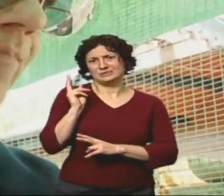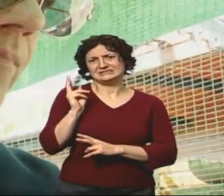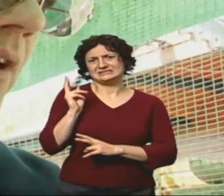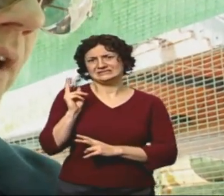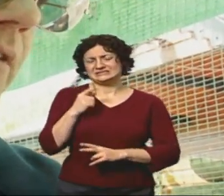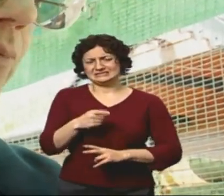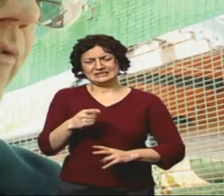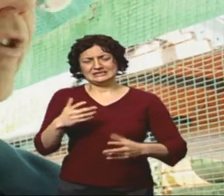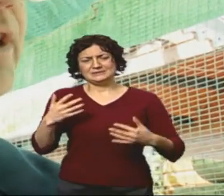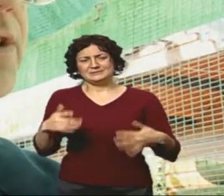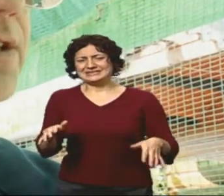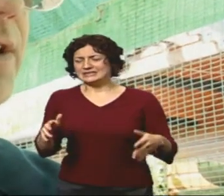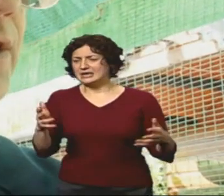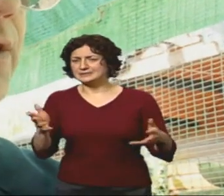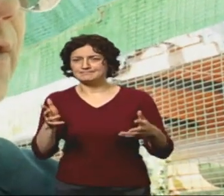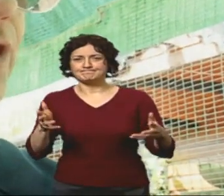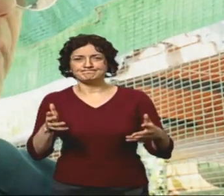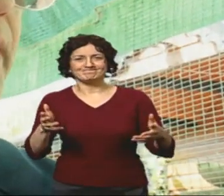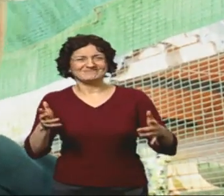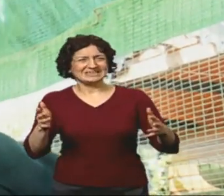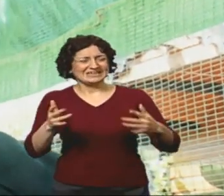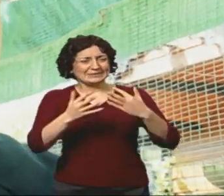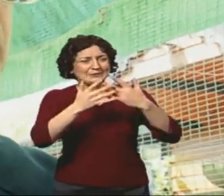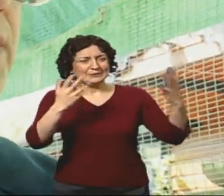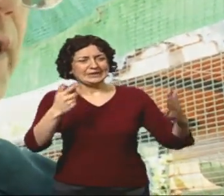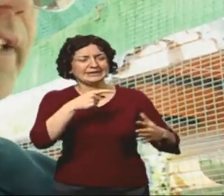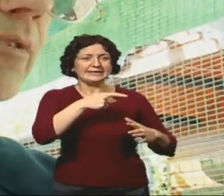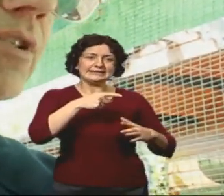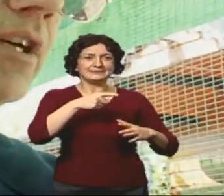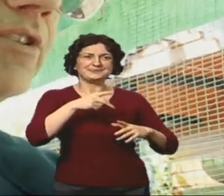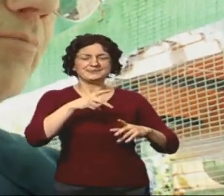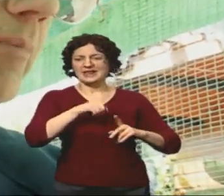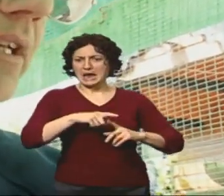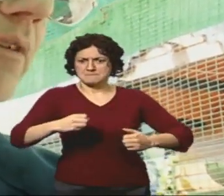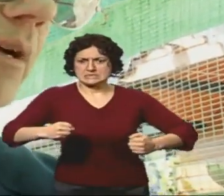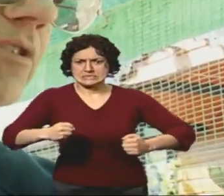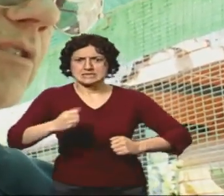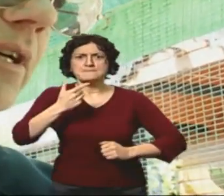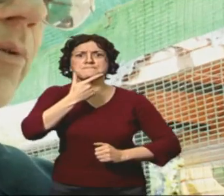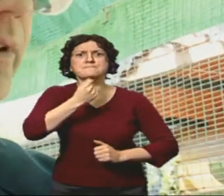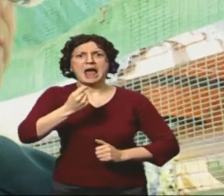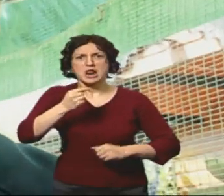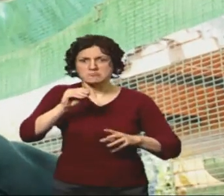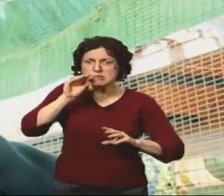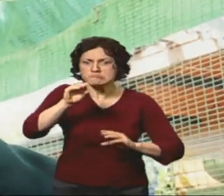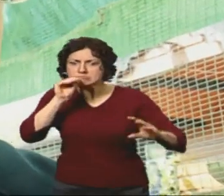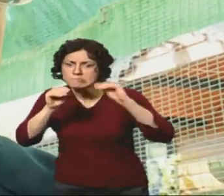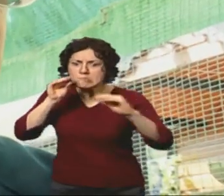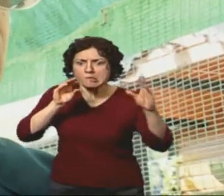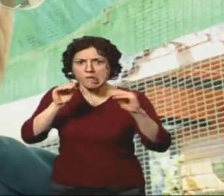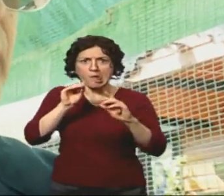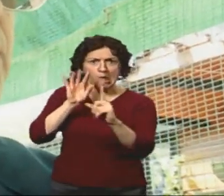had been, how does one phrase this? Too many daddy ducks had been taking too much notice of mummy duck, perhaps is the best way you can describe this